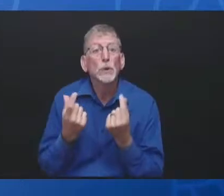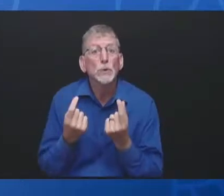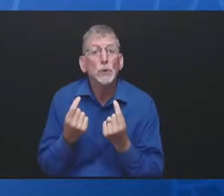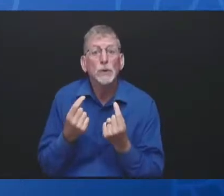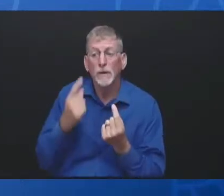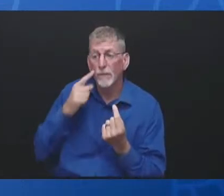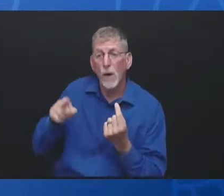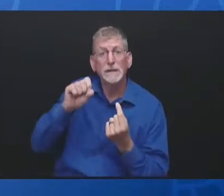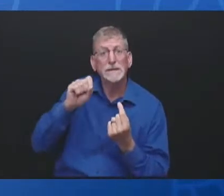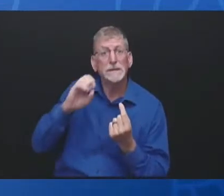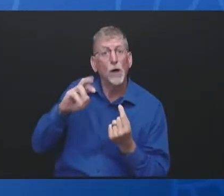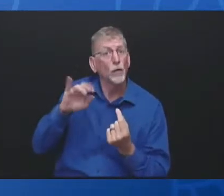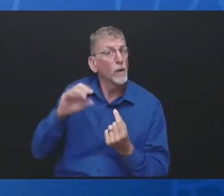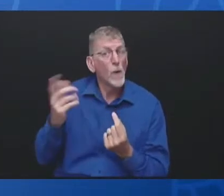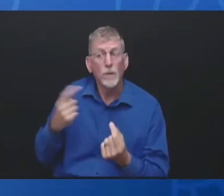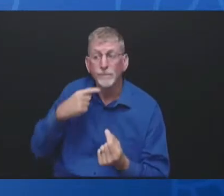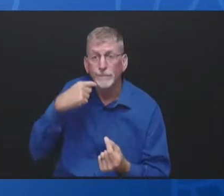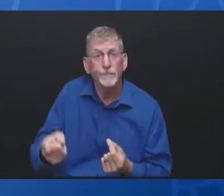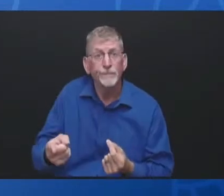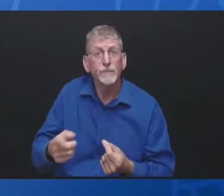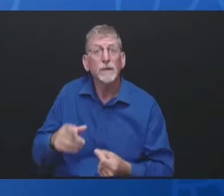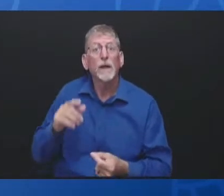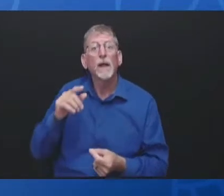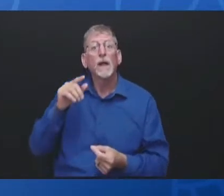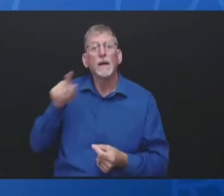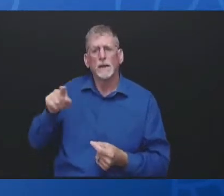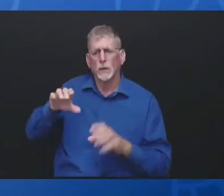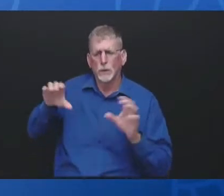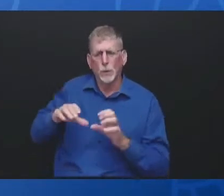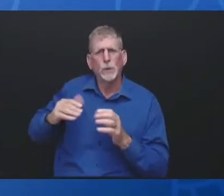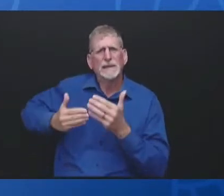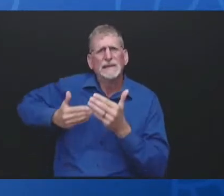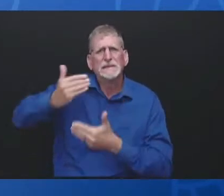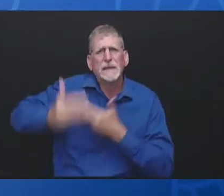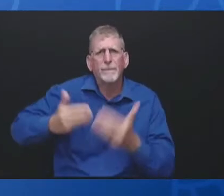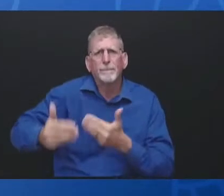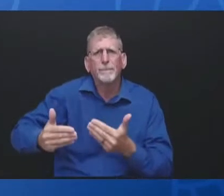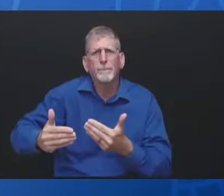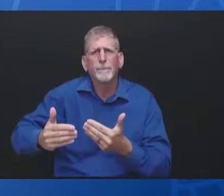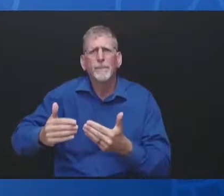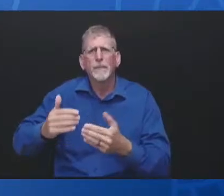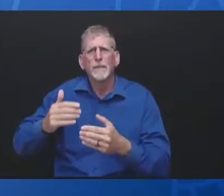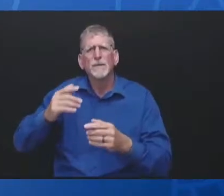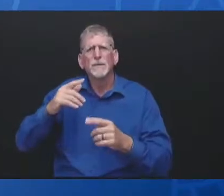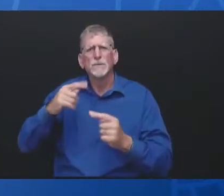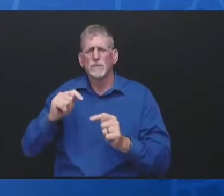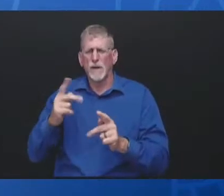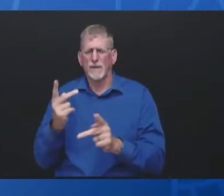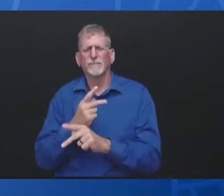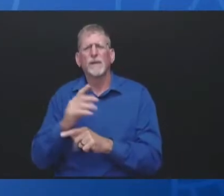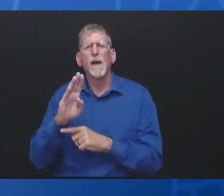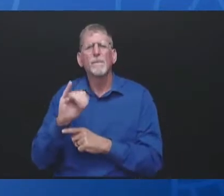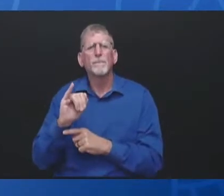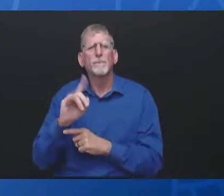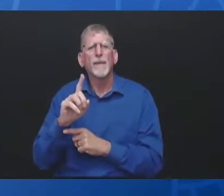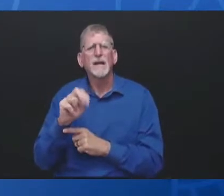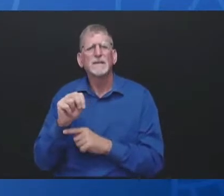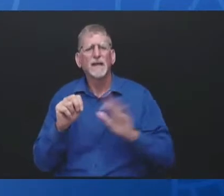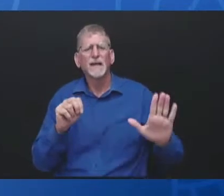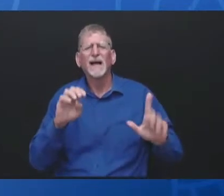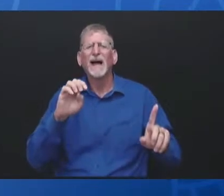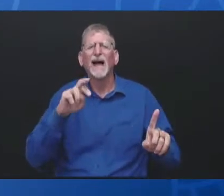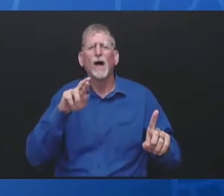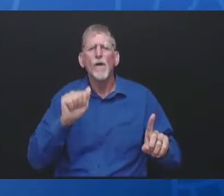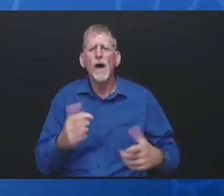took steps, of course, to terminate all Biden-era oil and gas licenses that benefited Maduro's regime